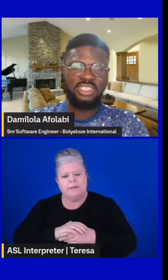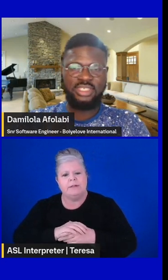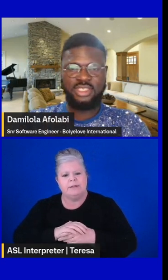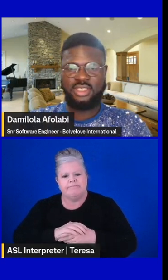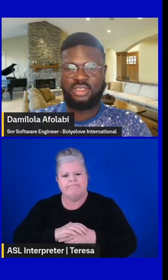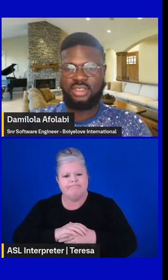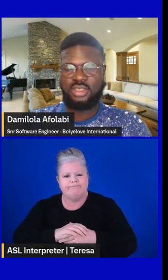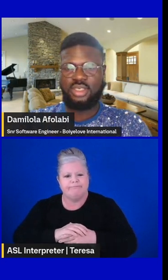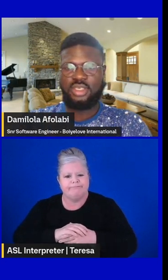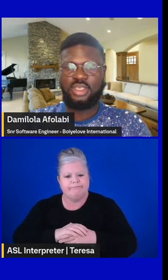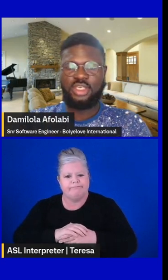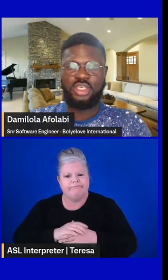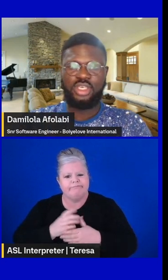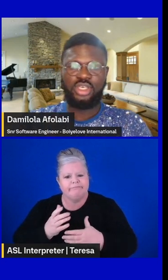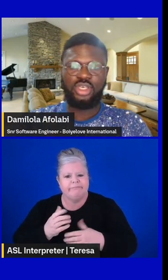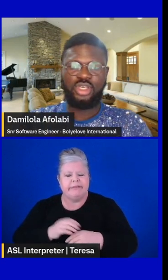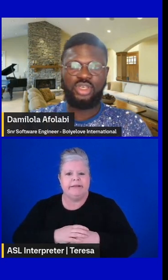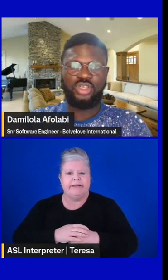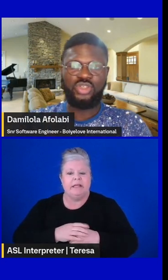persist